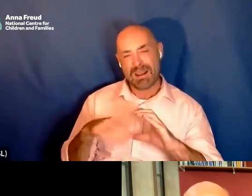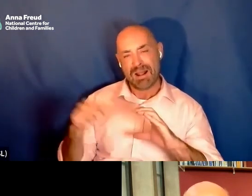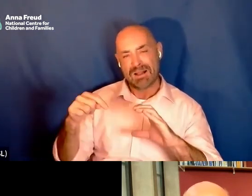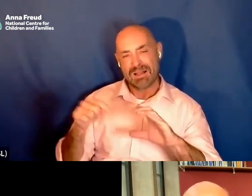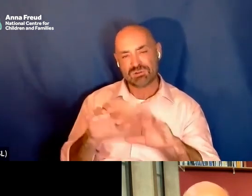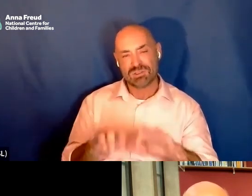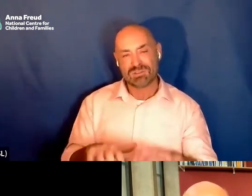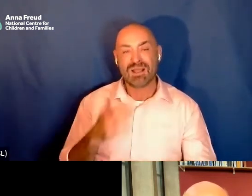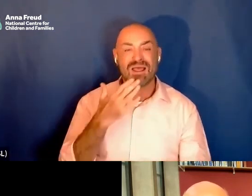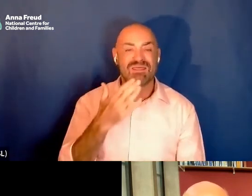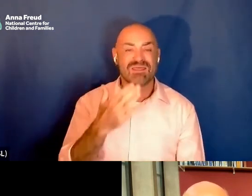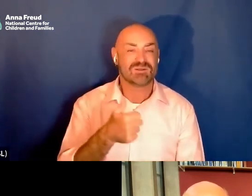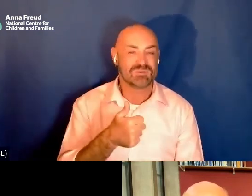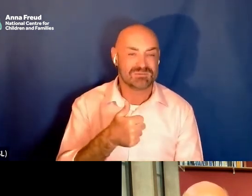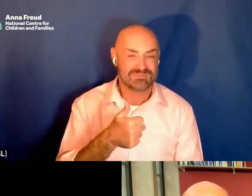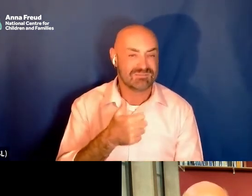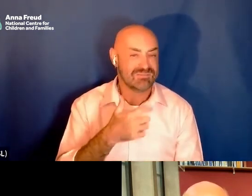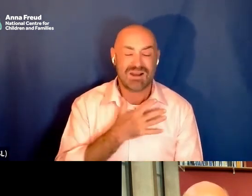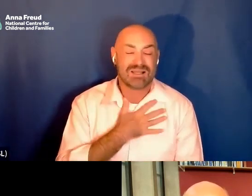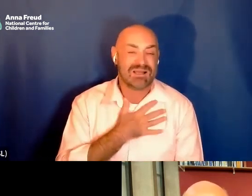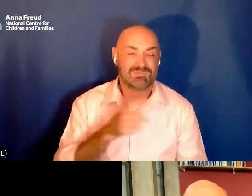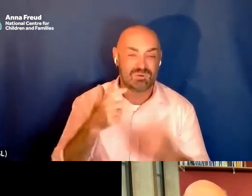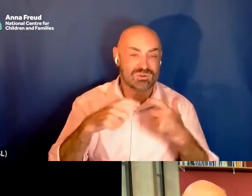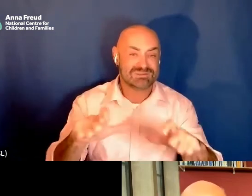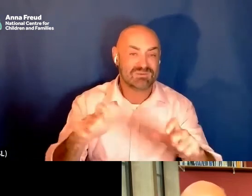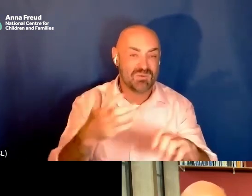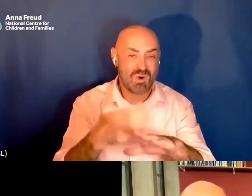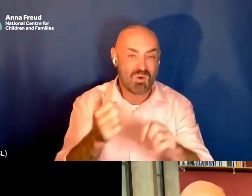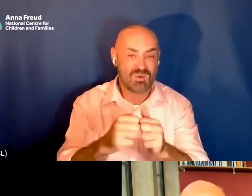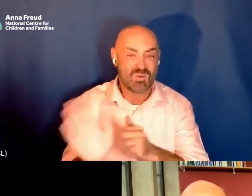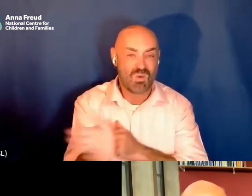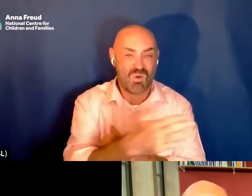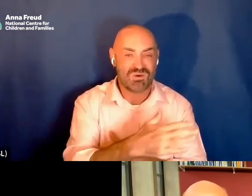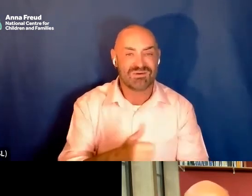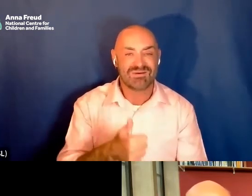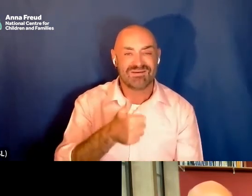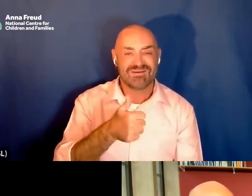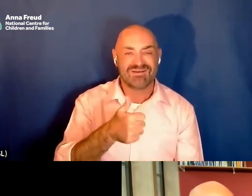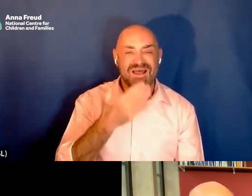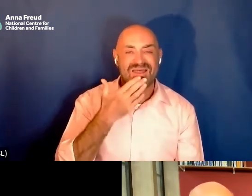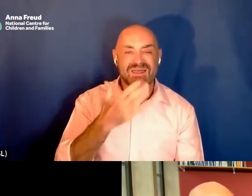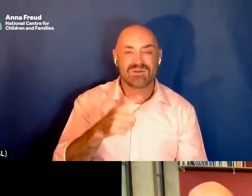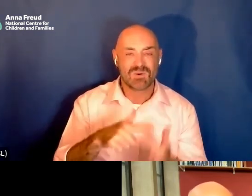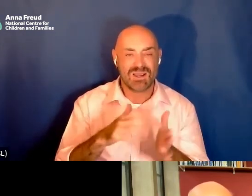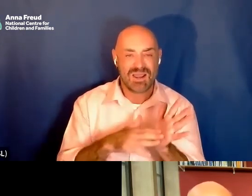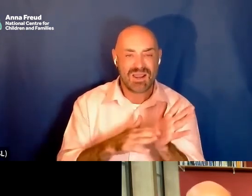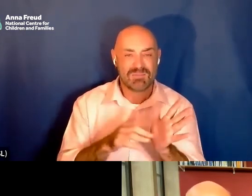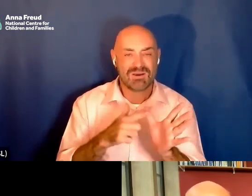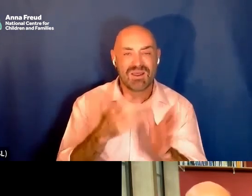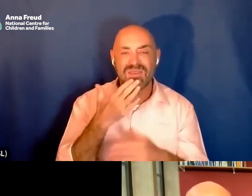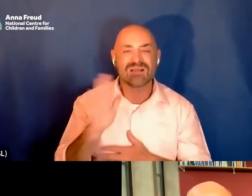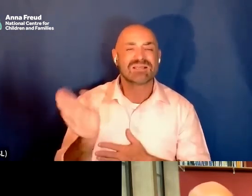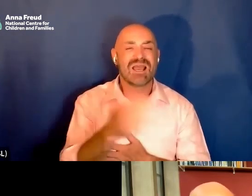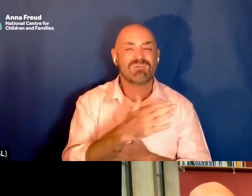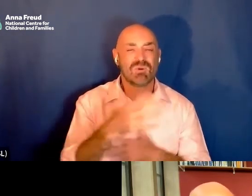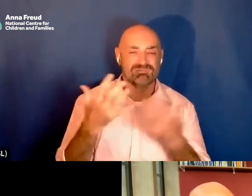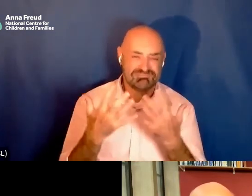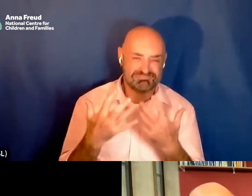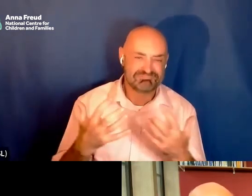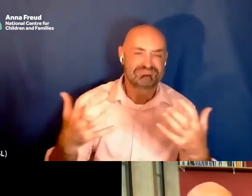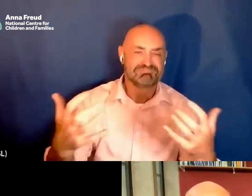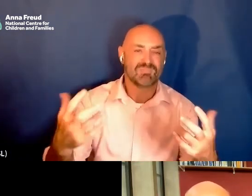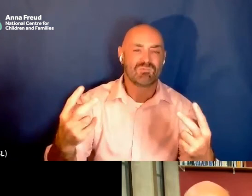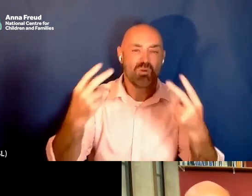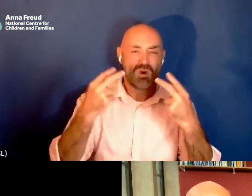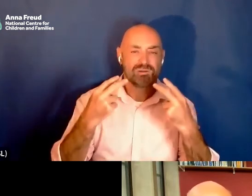And I'd love to continue to work with you all. Thanks very much, Emma. And thank you everyone for coming. And